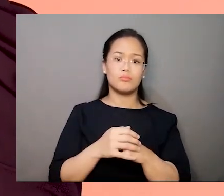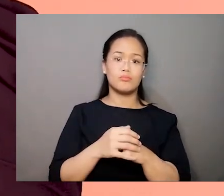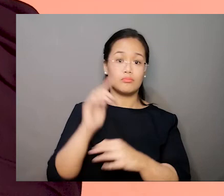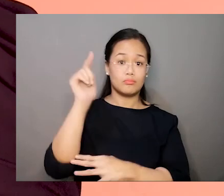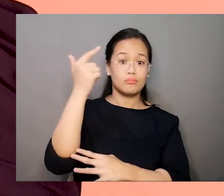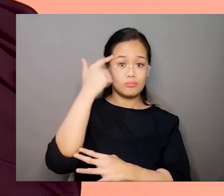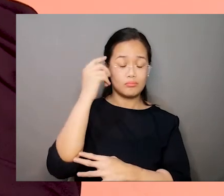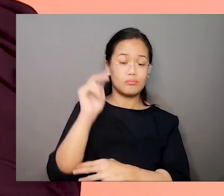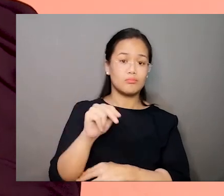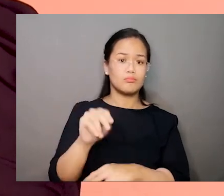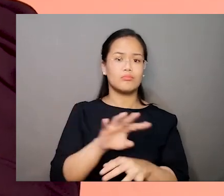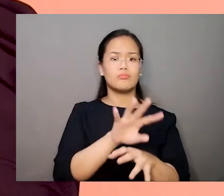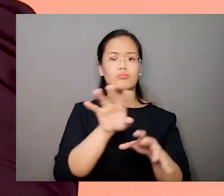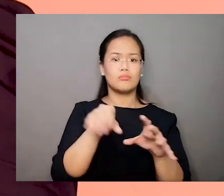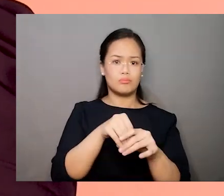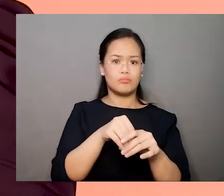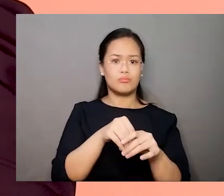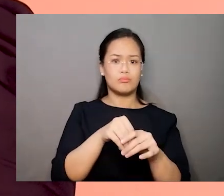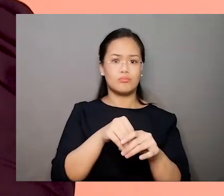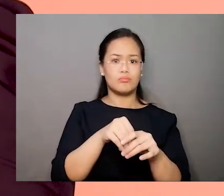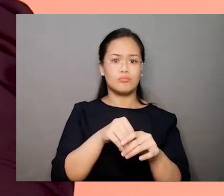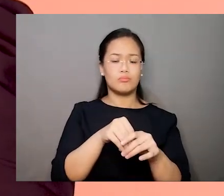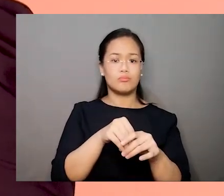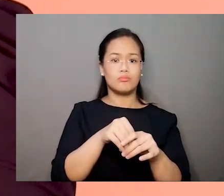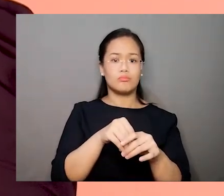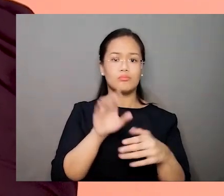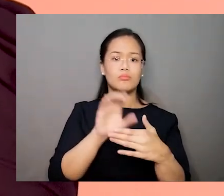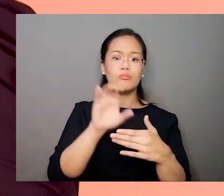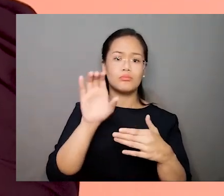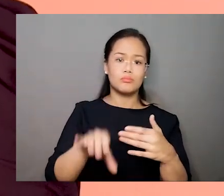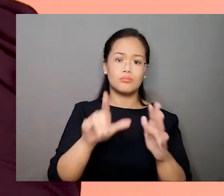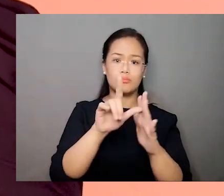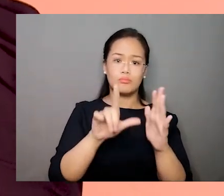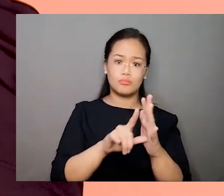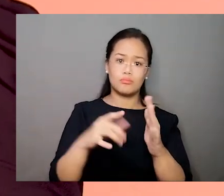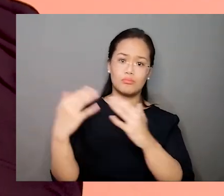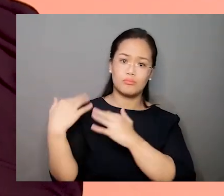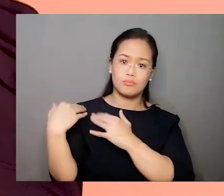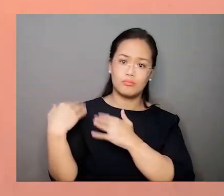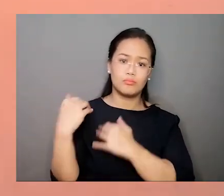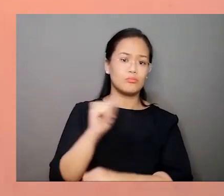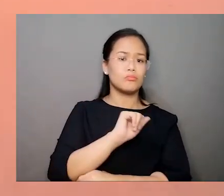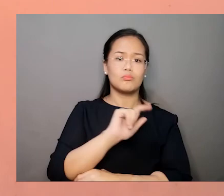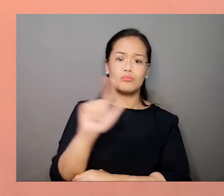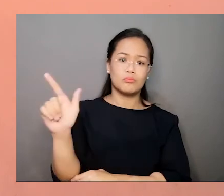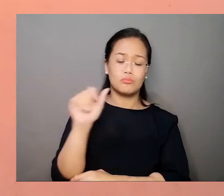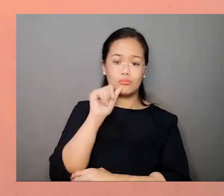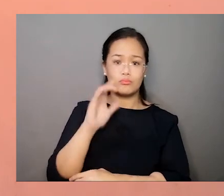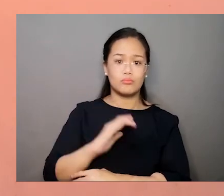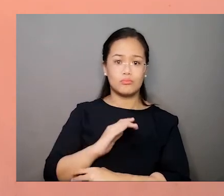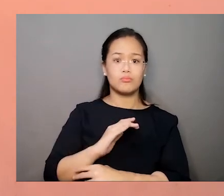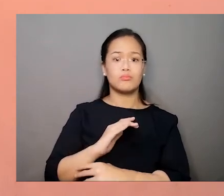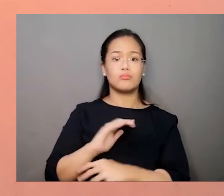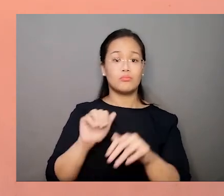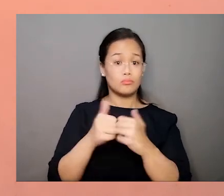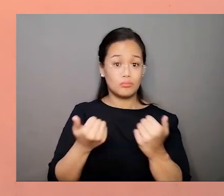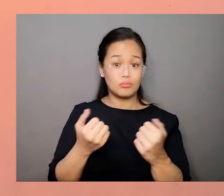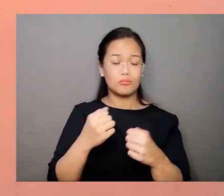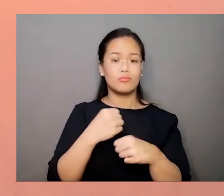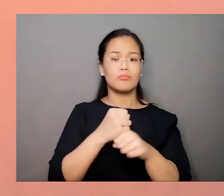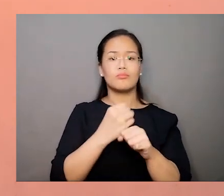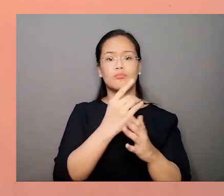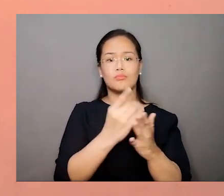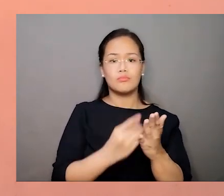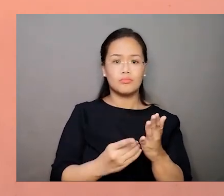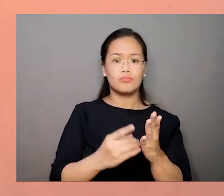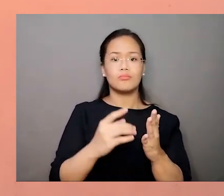parties should consider that they have to fulfill their legal obligations to all women through designing public